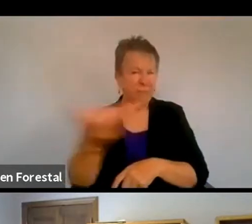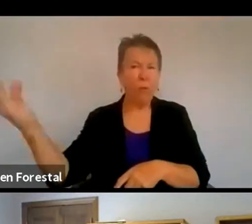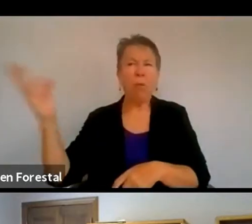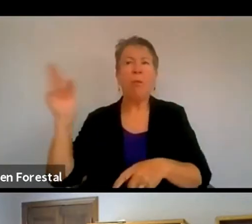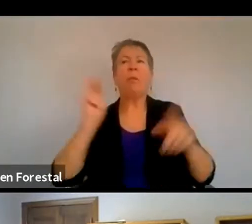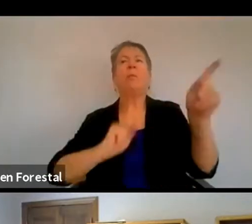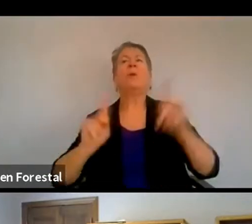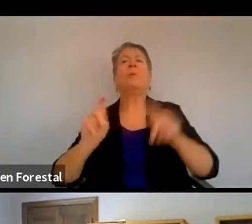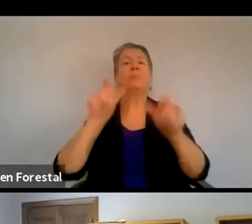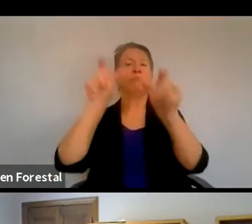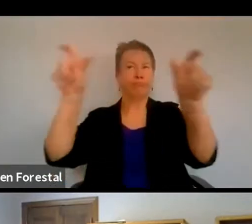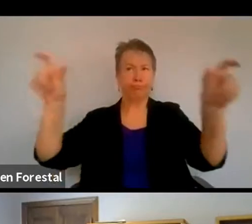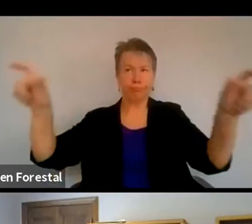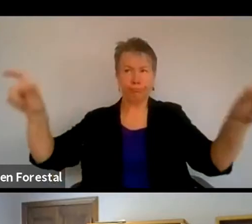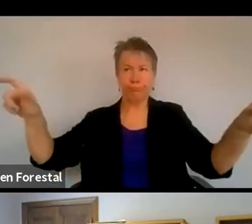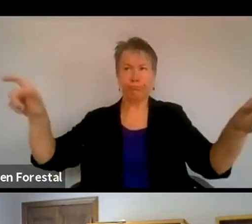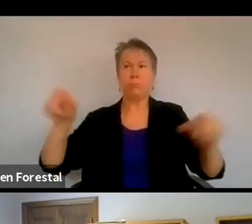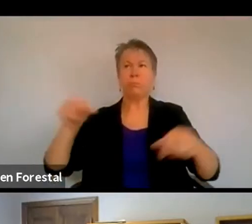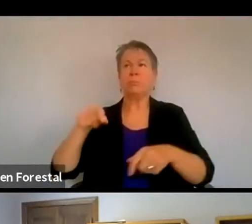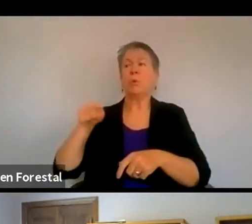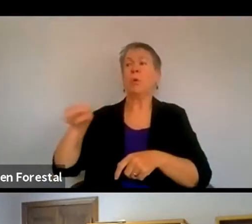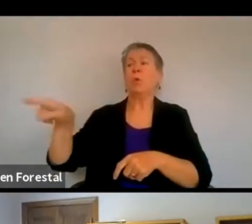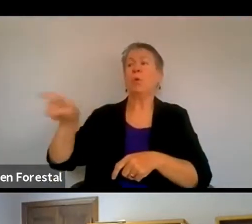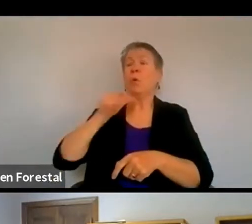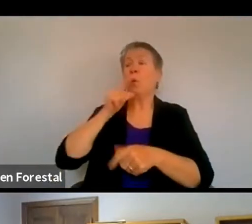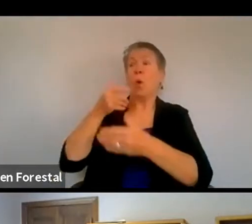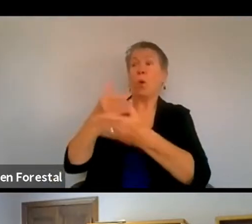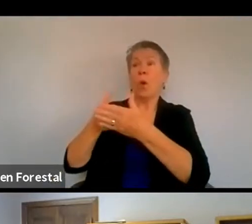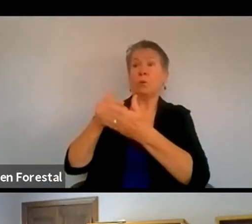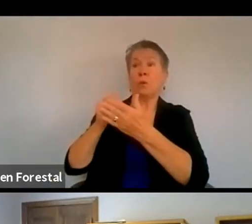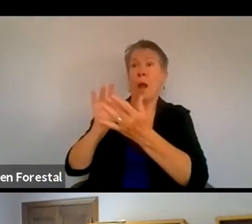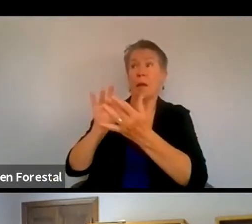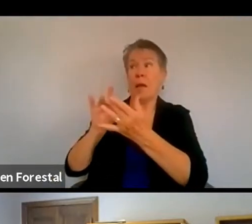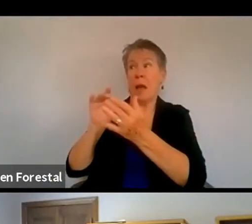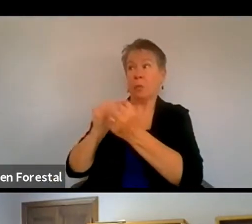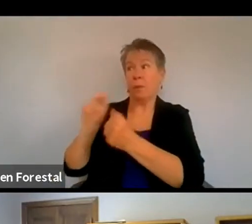they in fact are not just working from home, but they're self-quarantining.